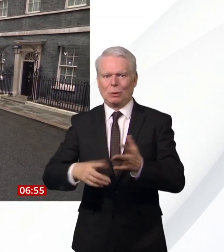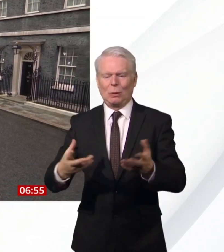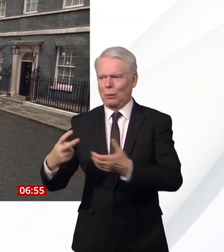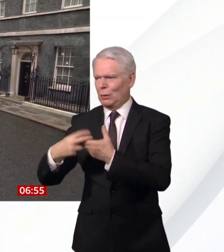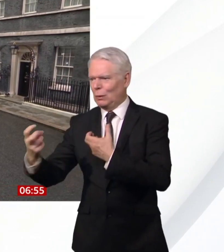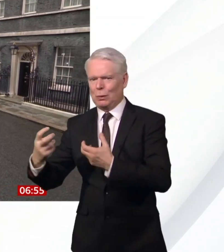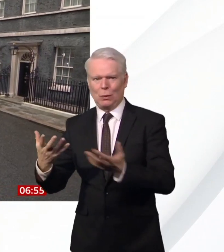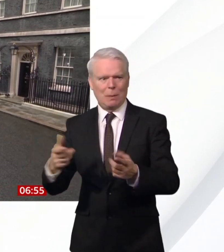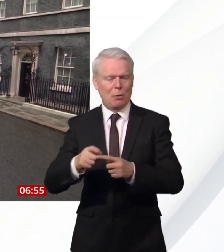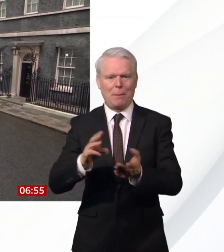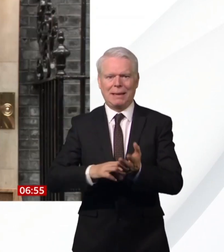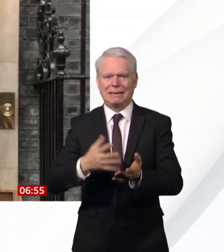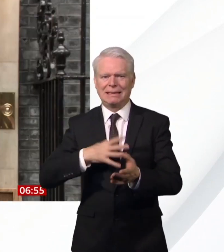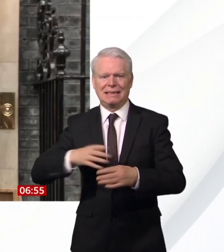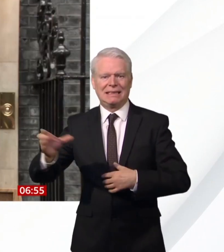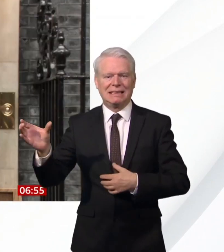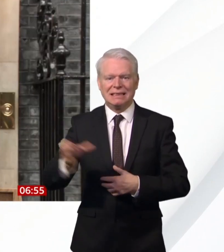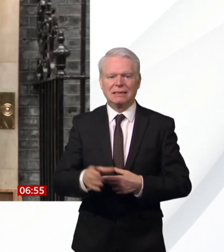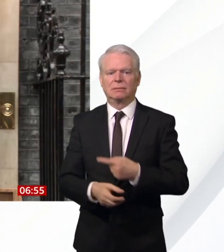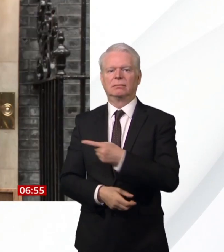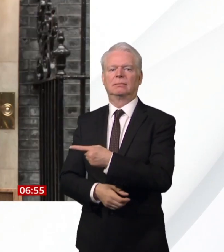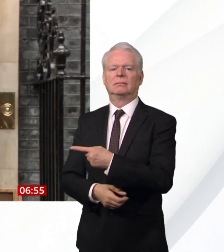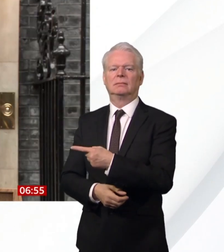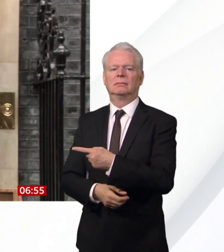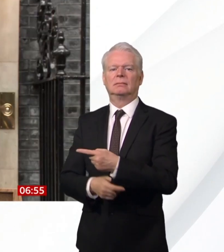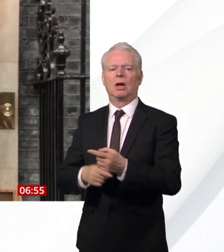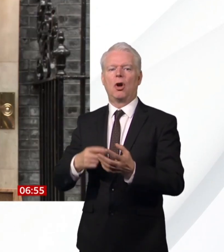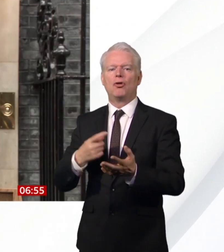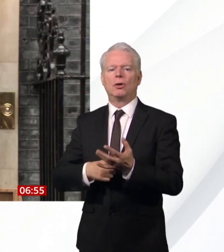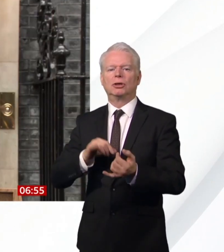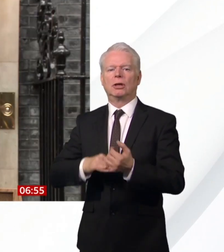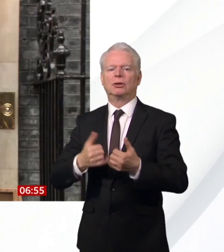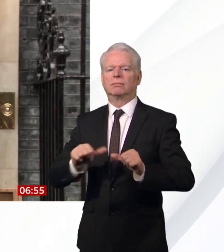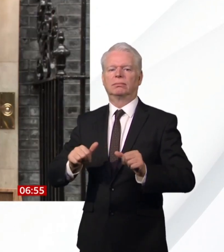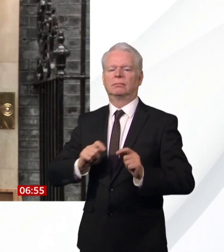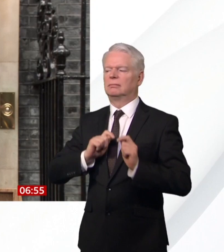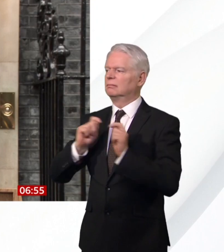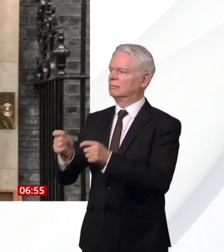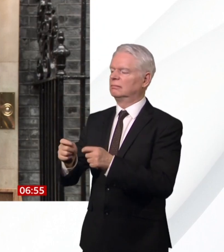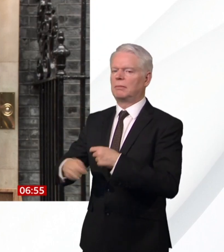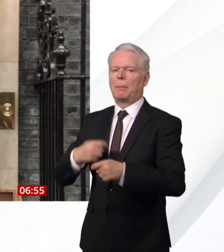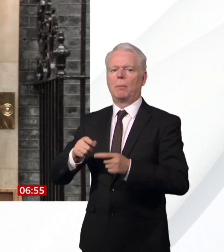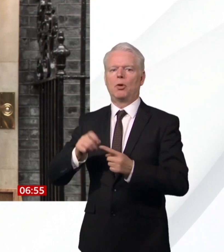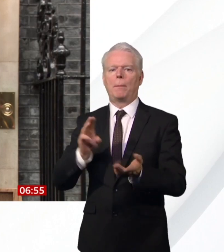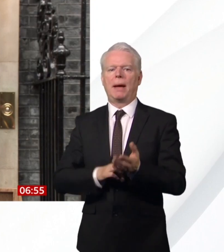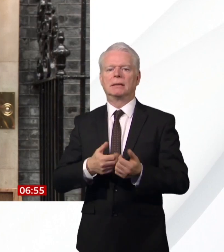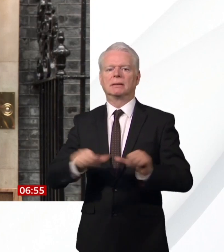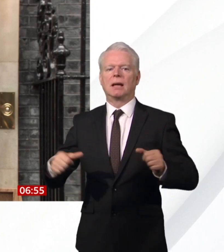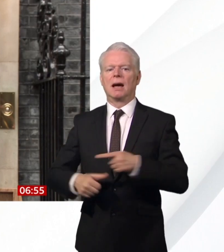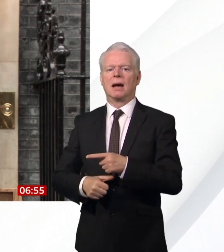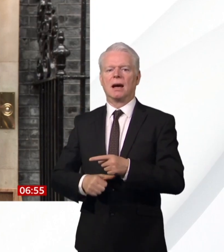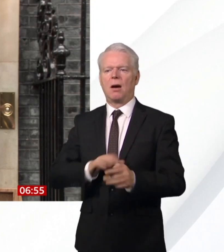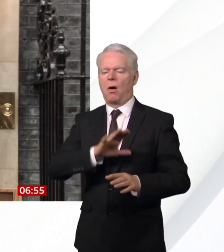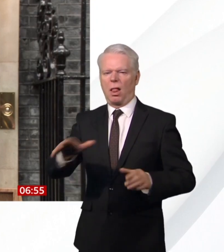unopposed. I will work day in and day out to deliver for you.